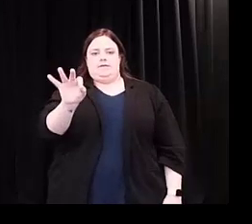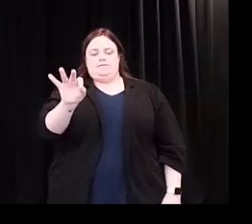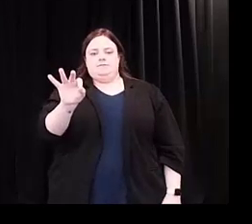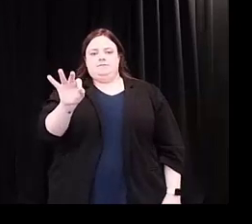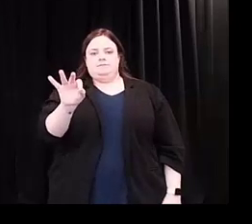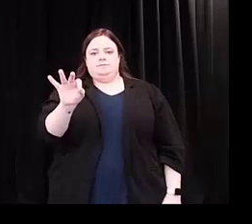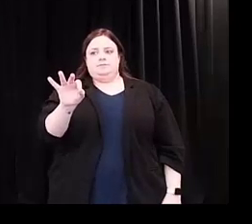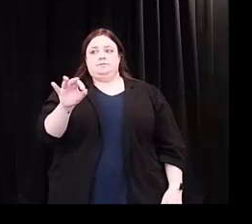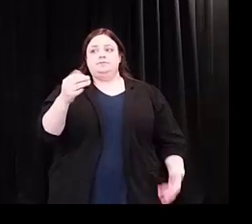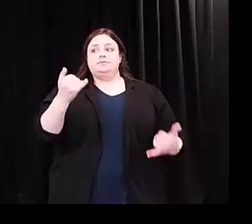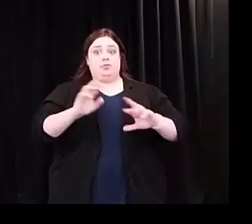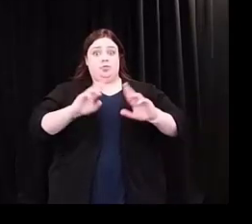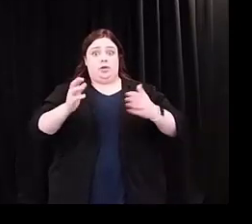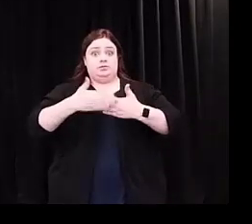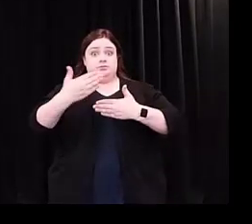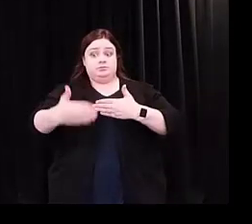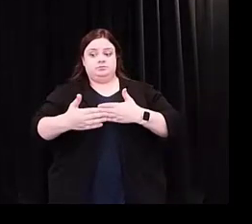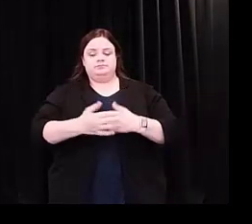Now we're ready to go? Okay.